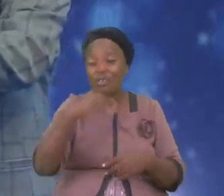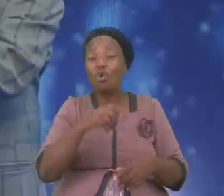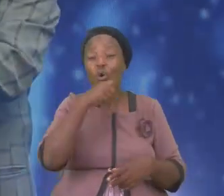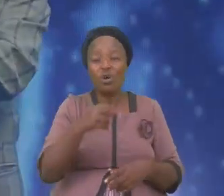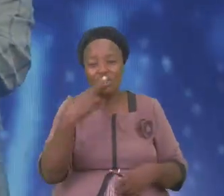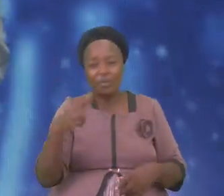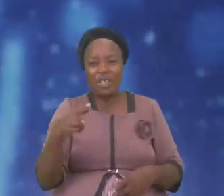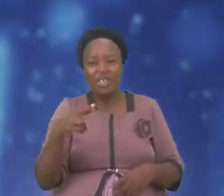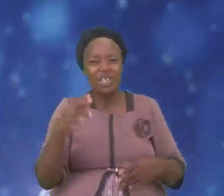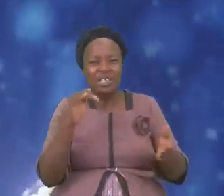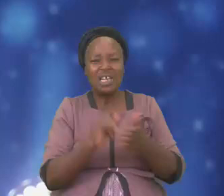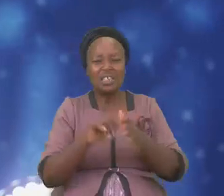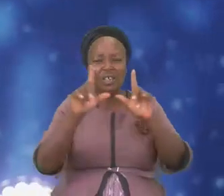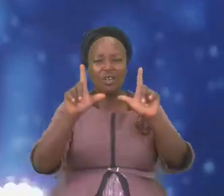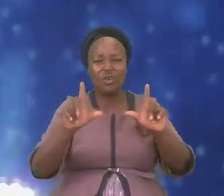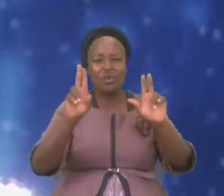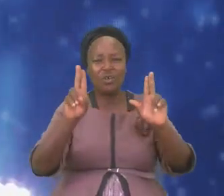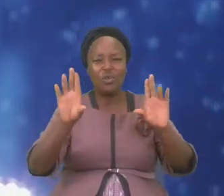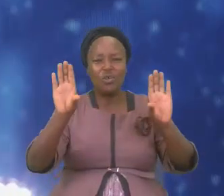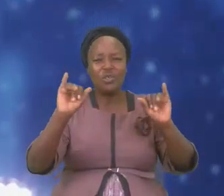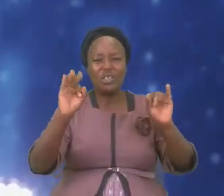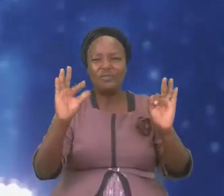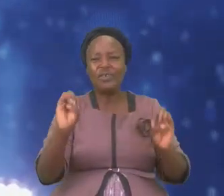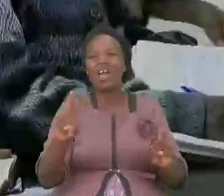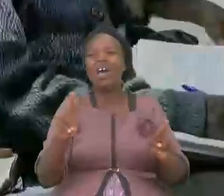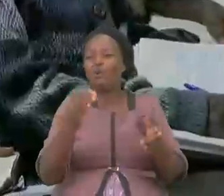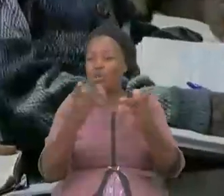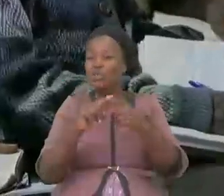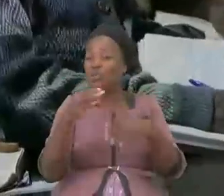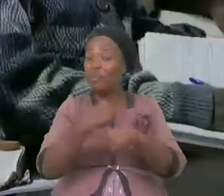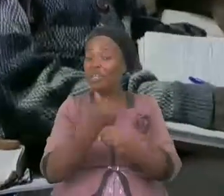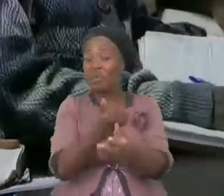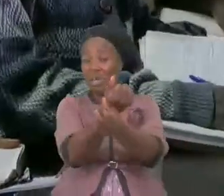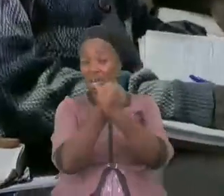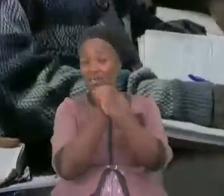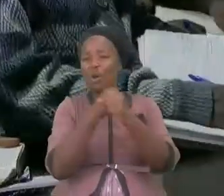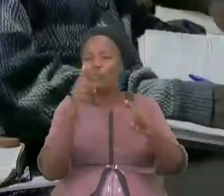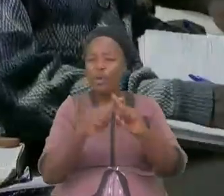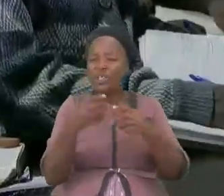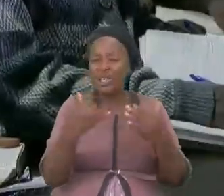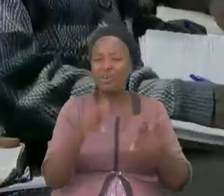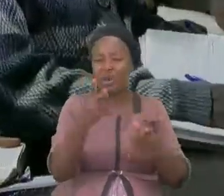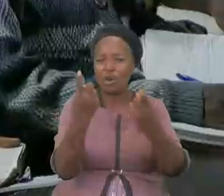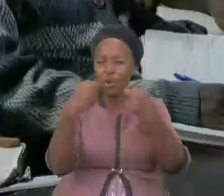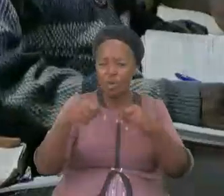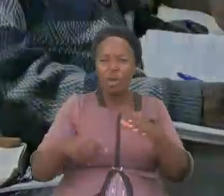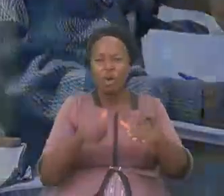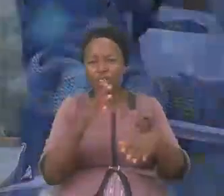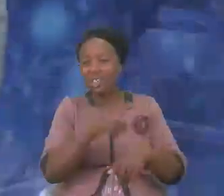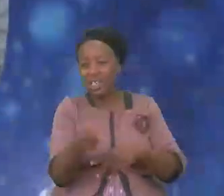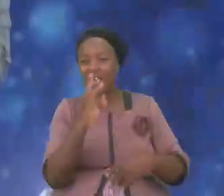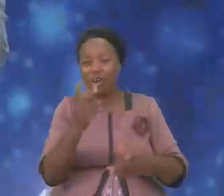captive. But now they are coming under your feet. They returned with joy, saying,